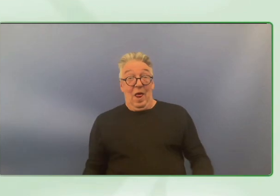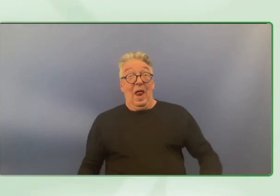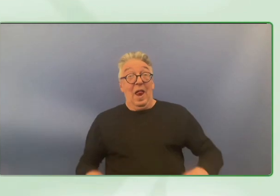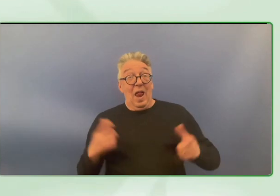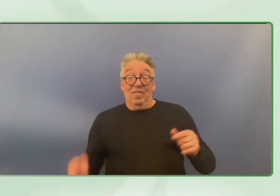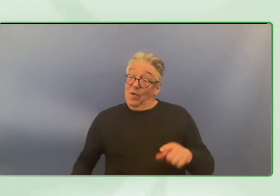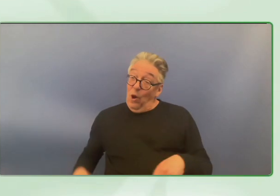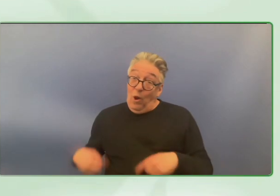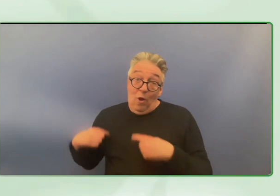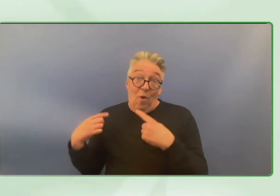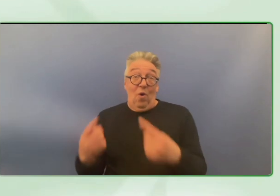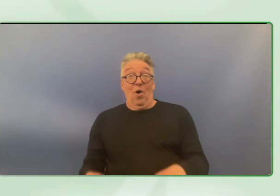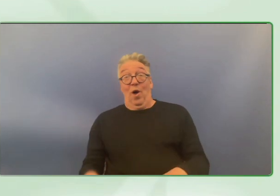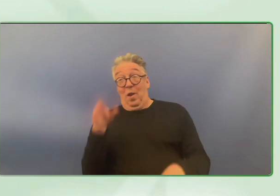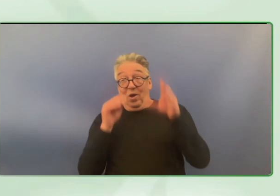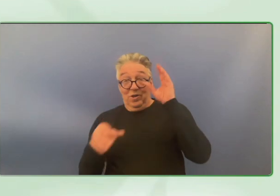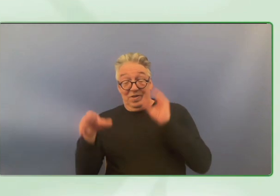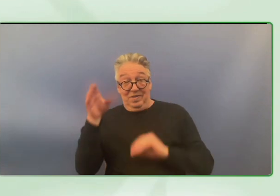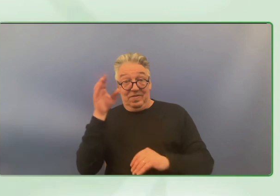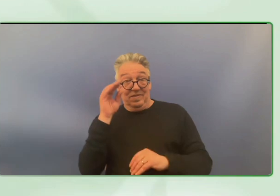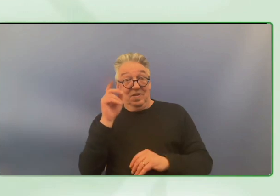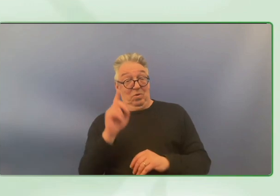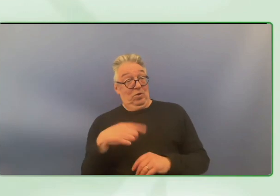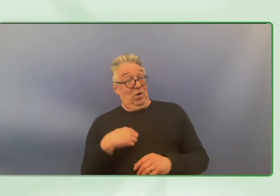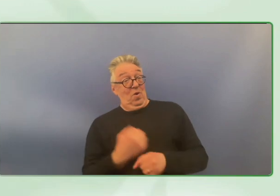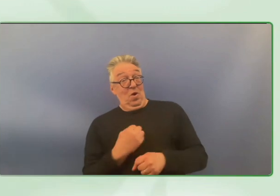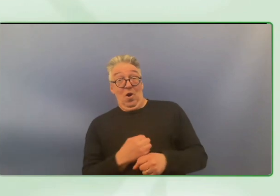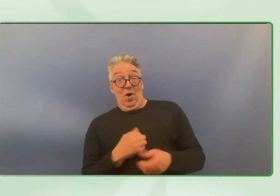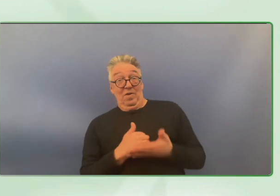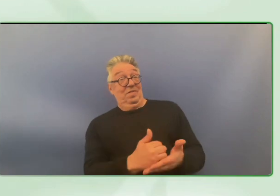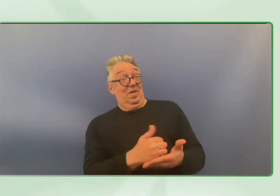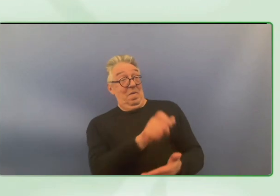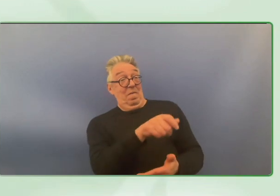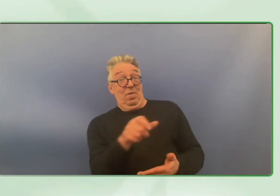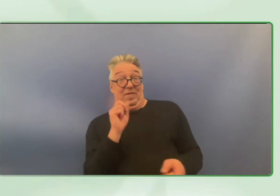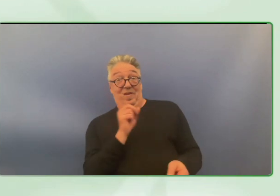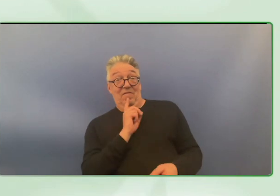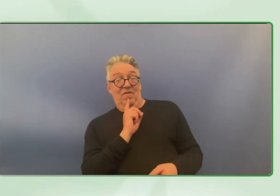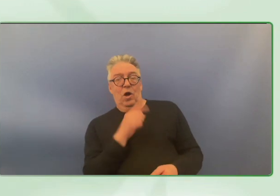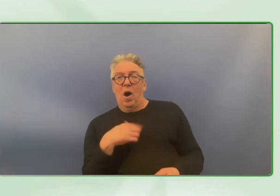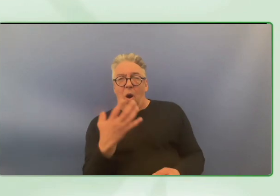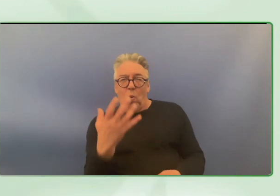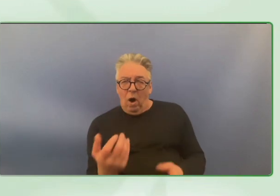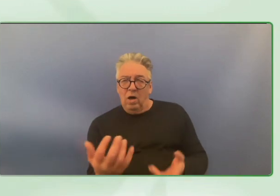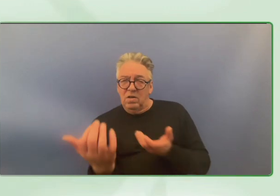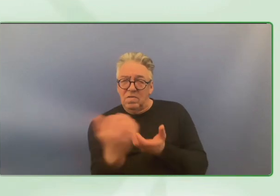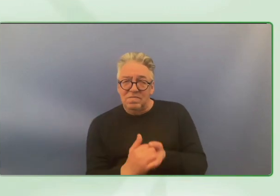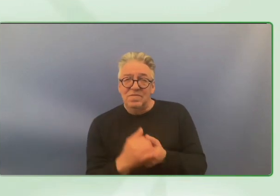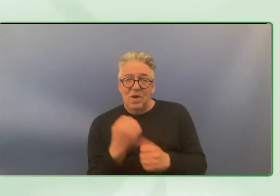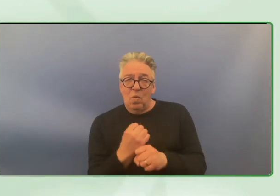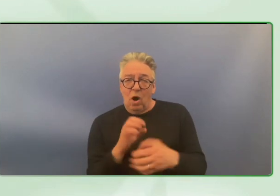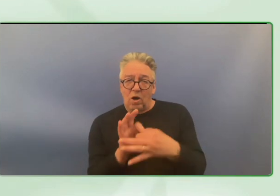the people that we serve who are deaf adults, I would like to see an opportunity to be able to collaborate with you and learn more